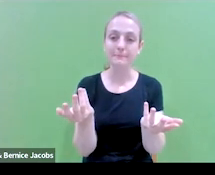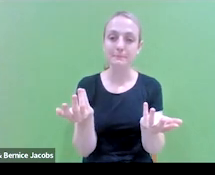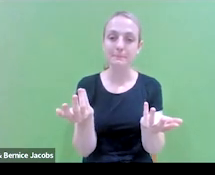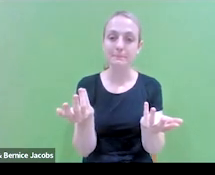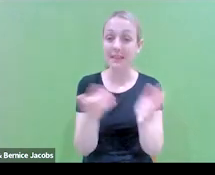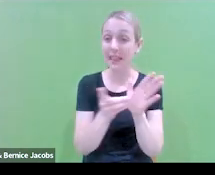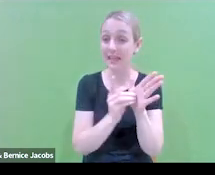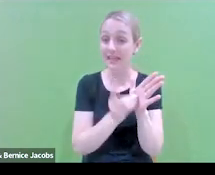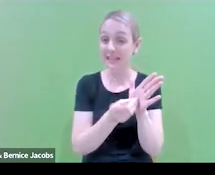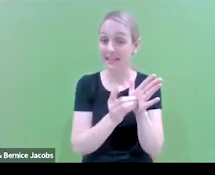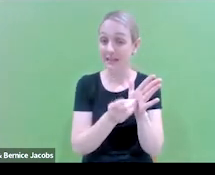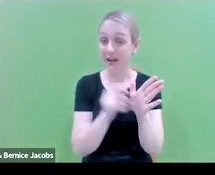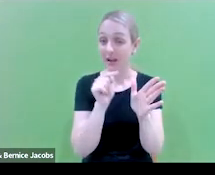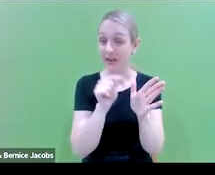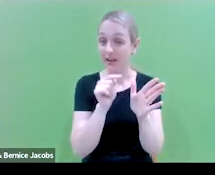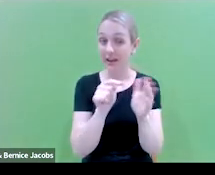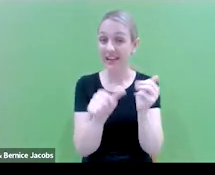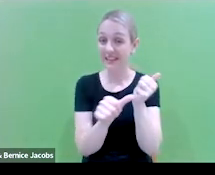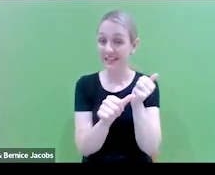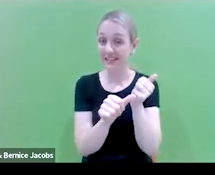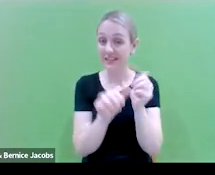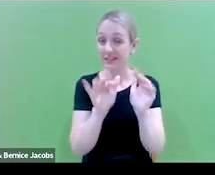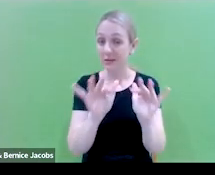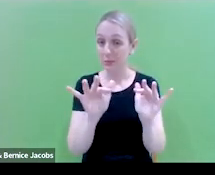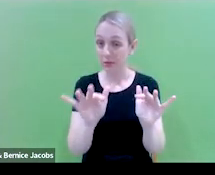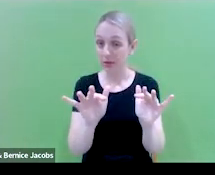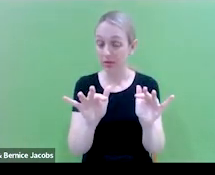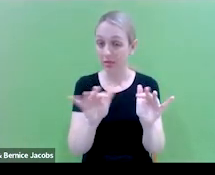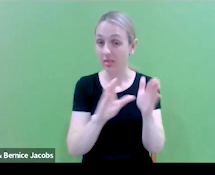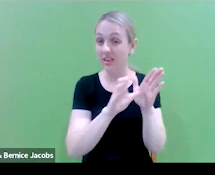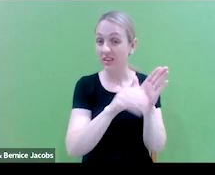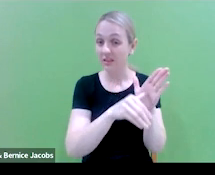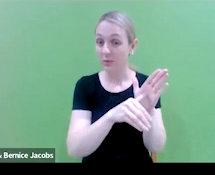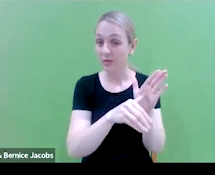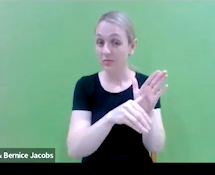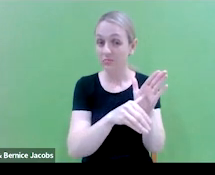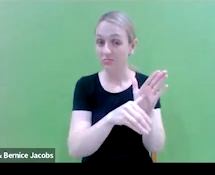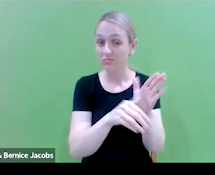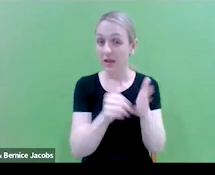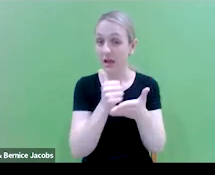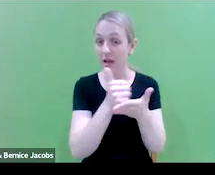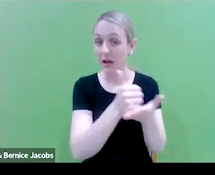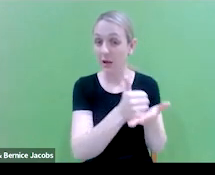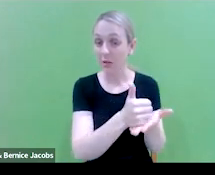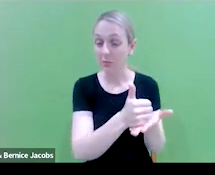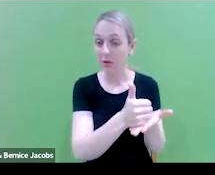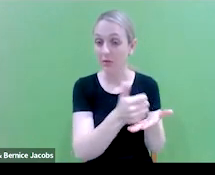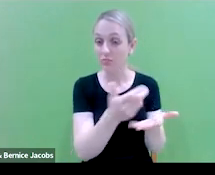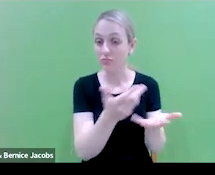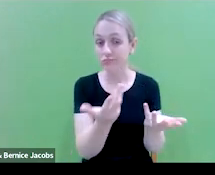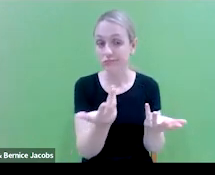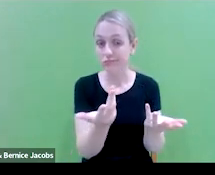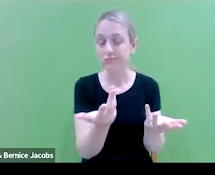design is assisting people with disabilities in gaining employment. It's